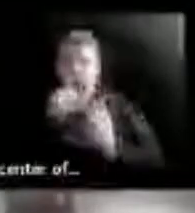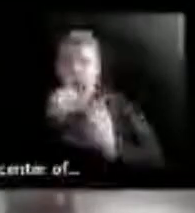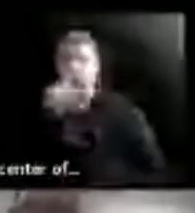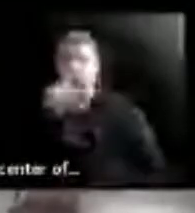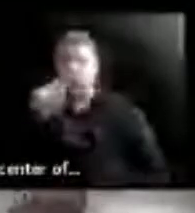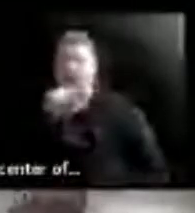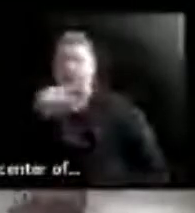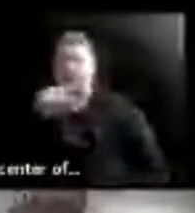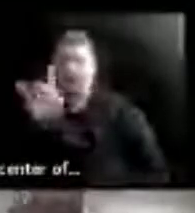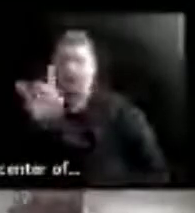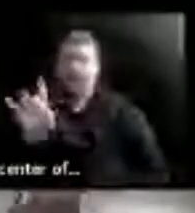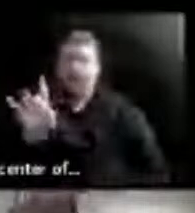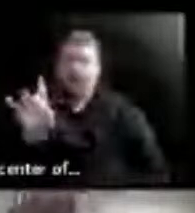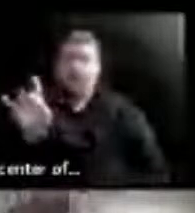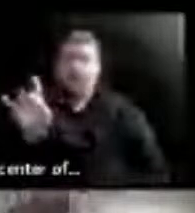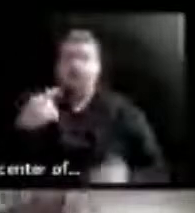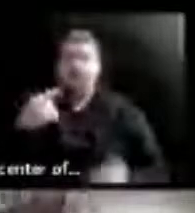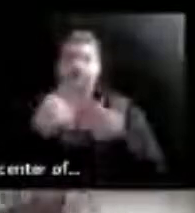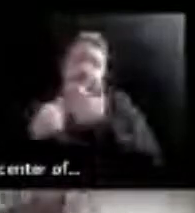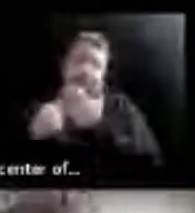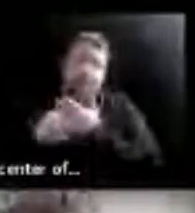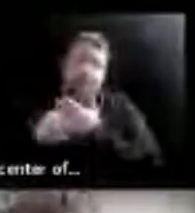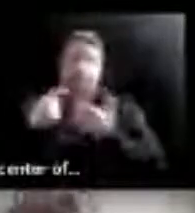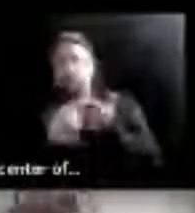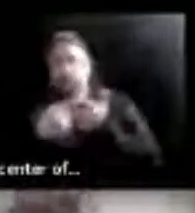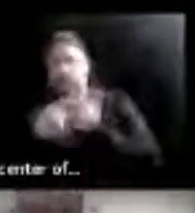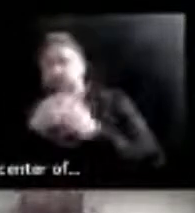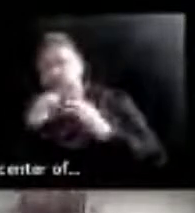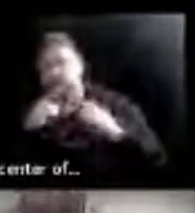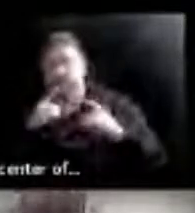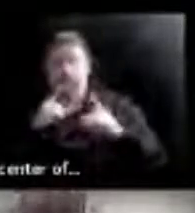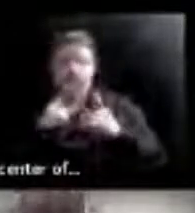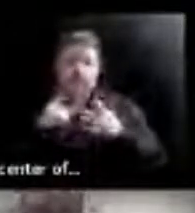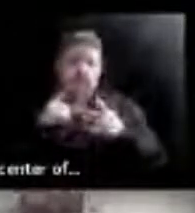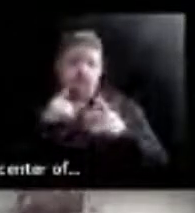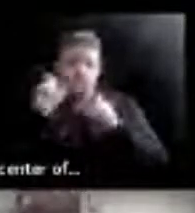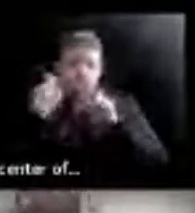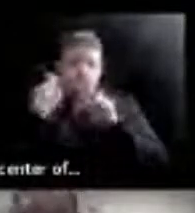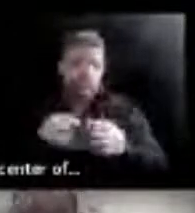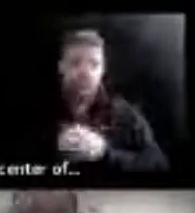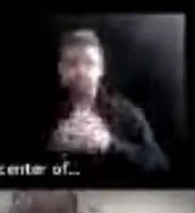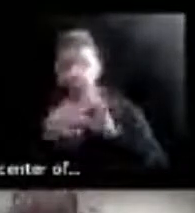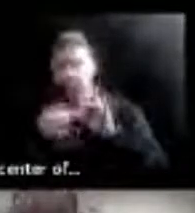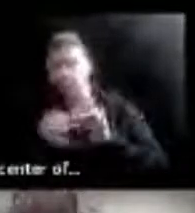2020-8. Discussions, questions, concerns.